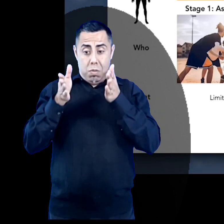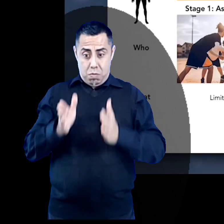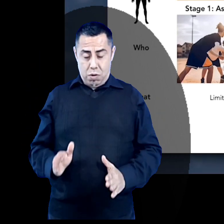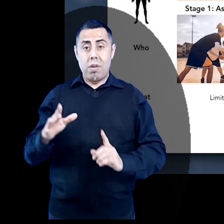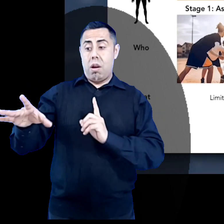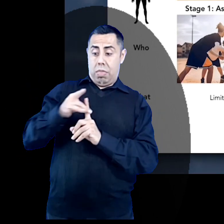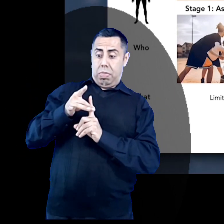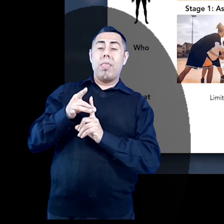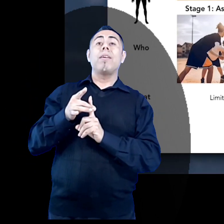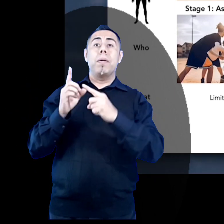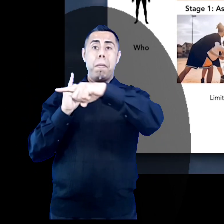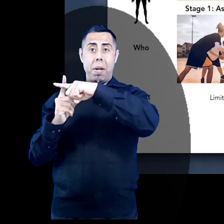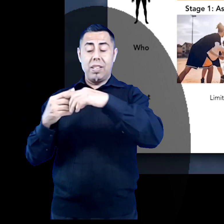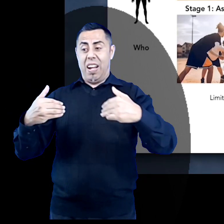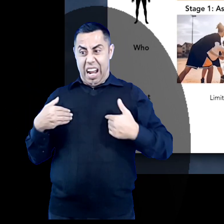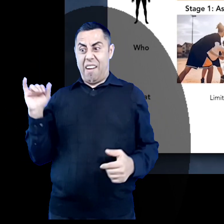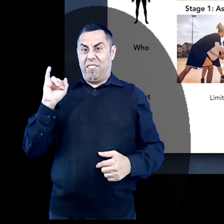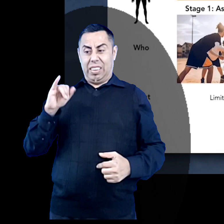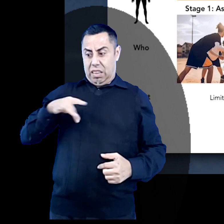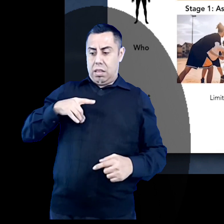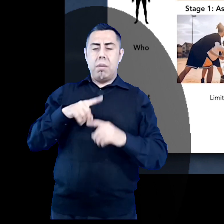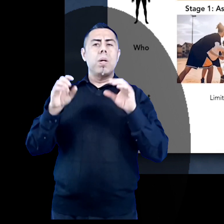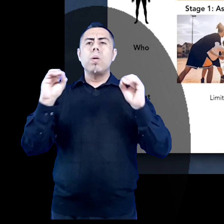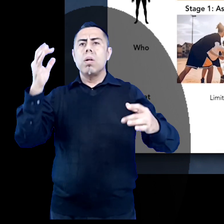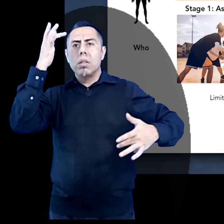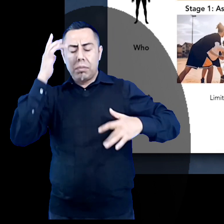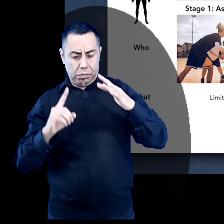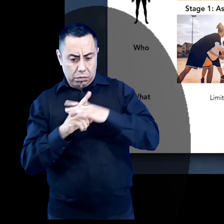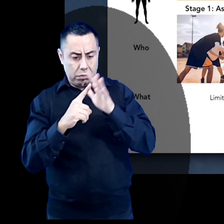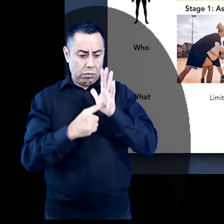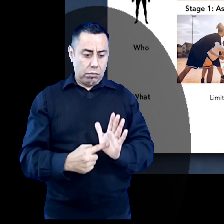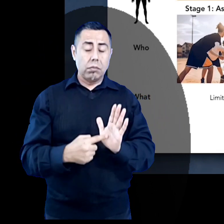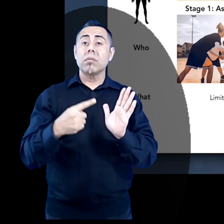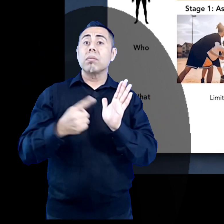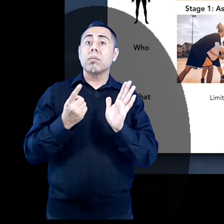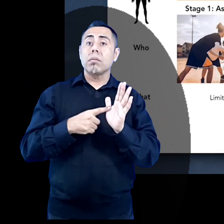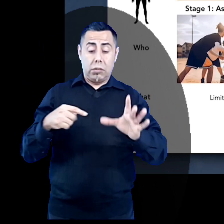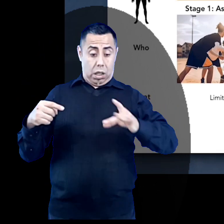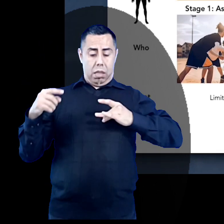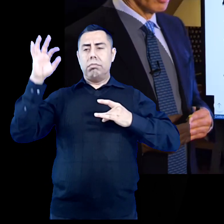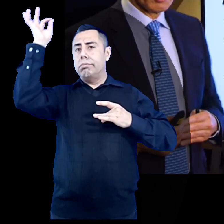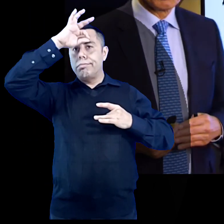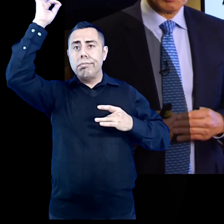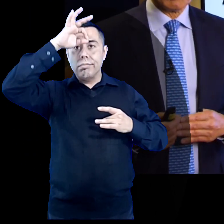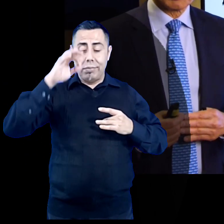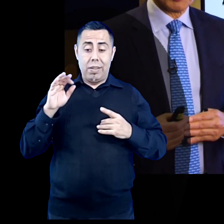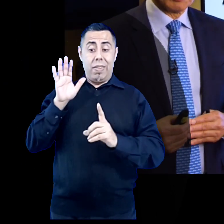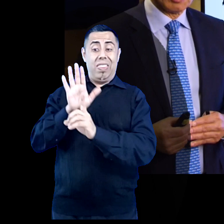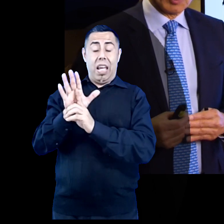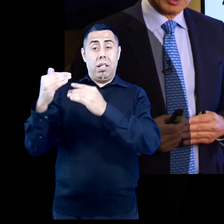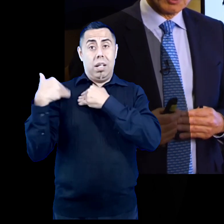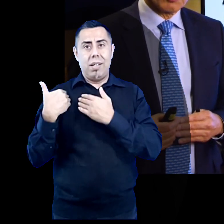are positive, infected, but without symptoms, don't even know sometimes that they're infected. And their job is to